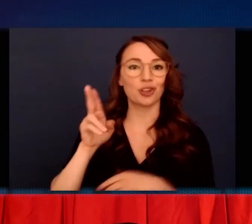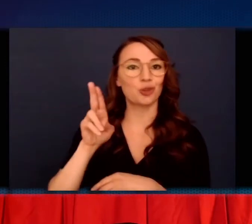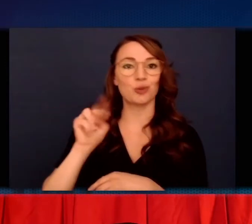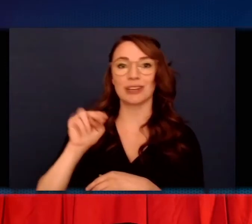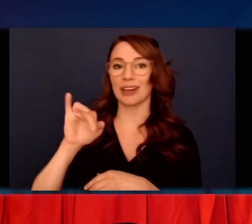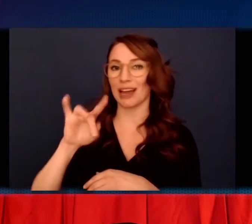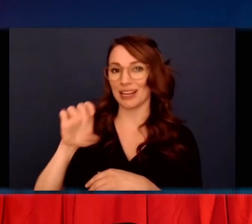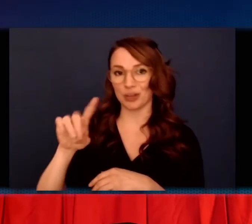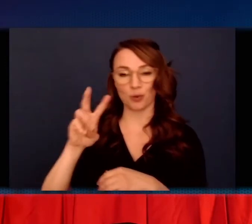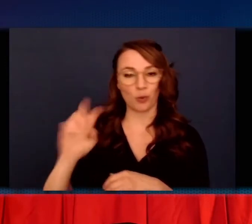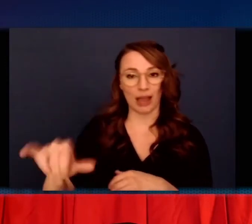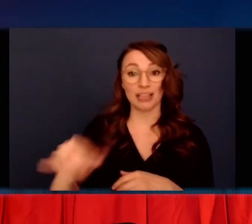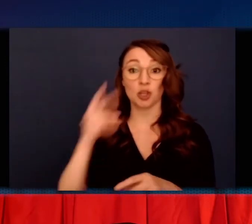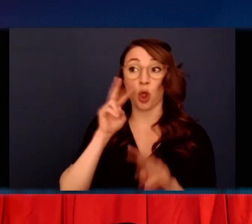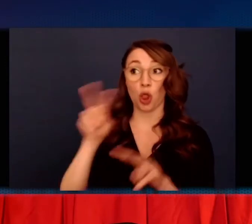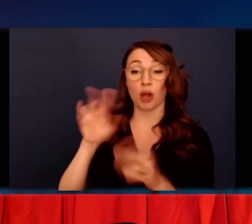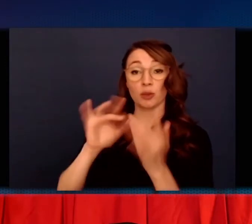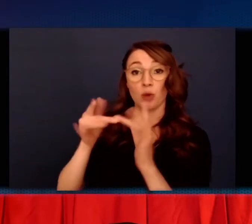our website at